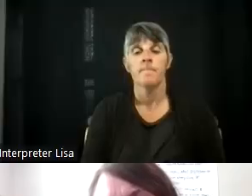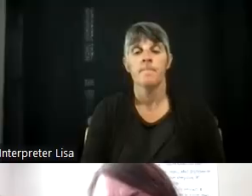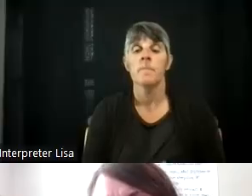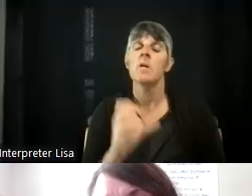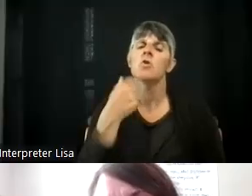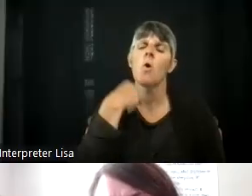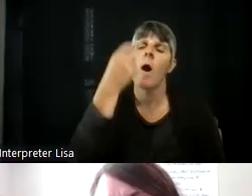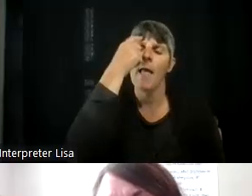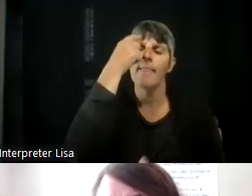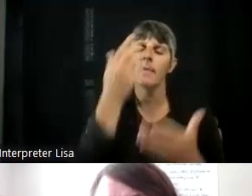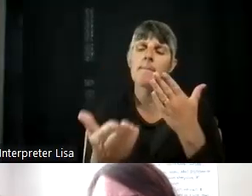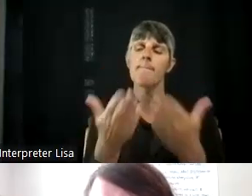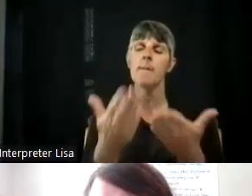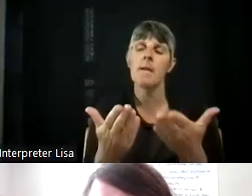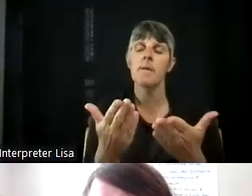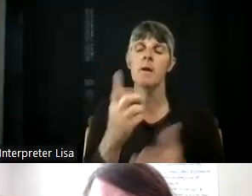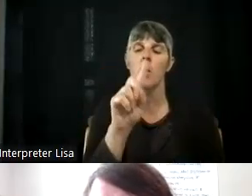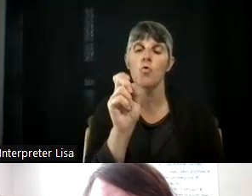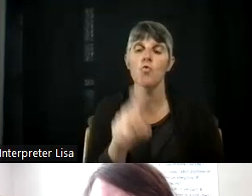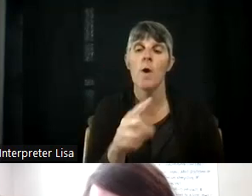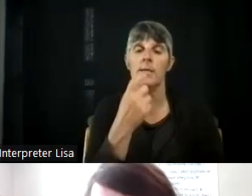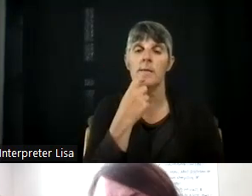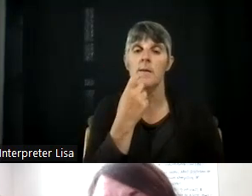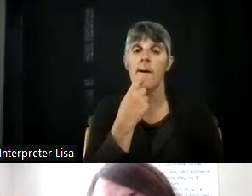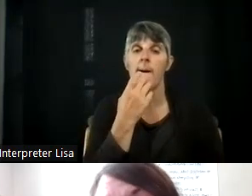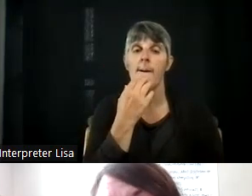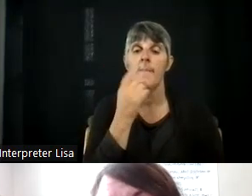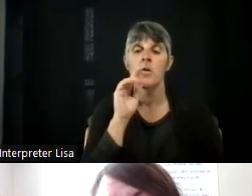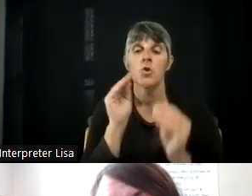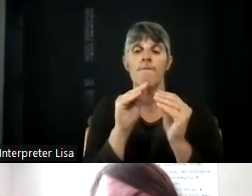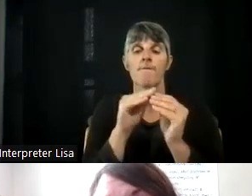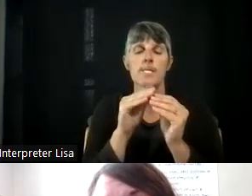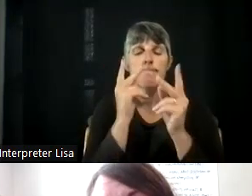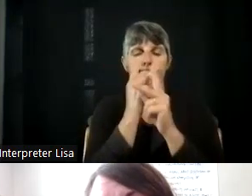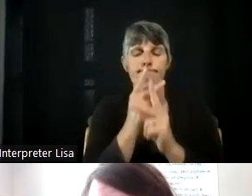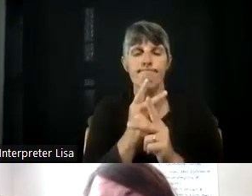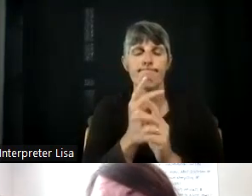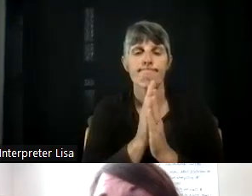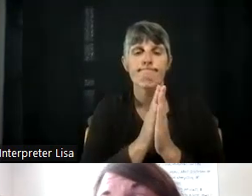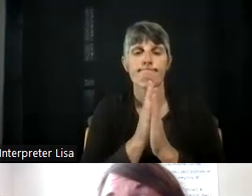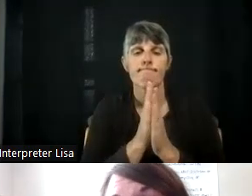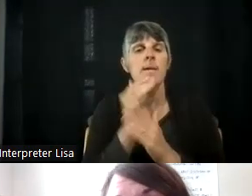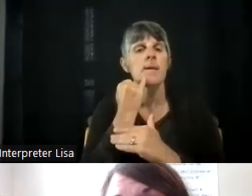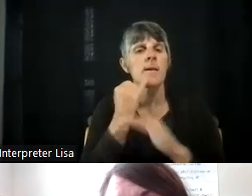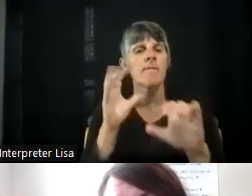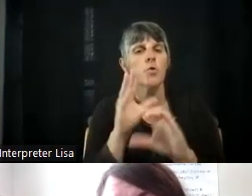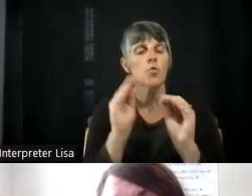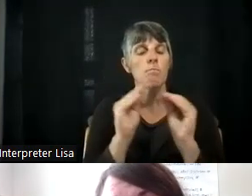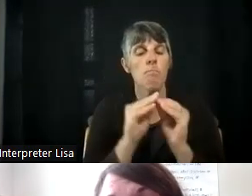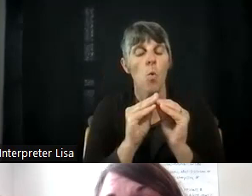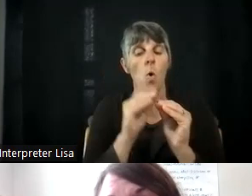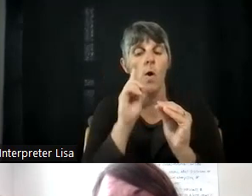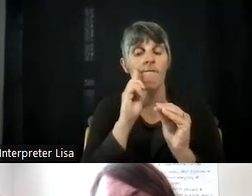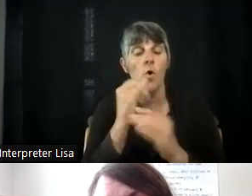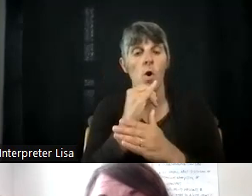So I think maybe a question to further tease this out is, if we were to do more for